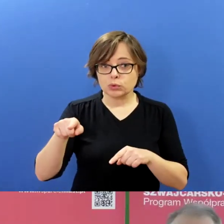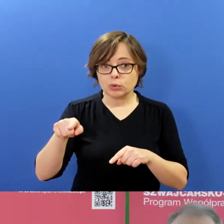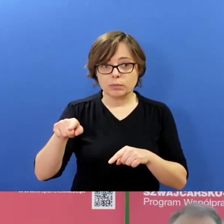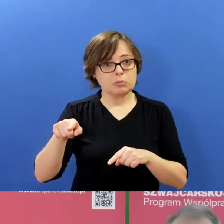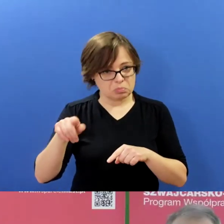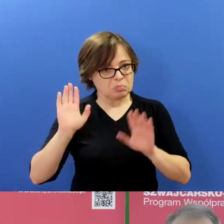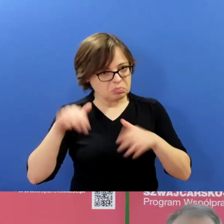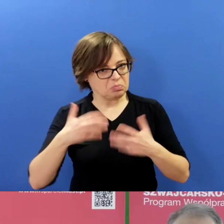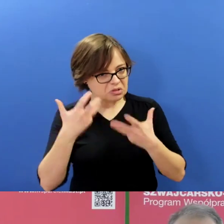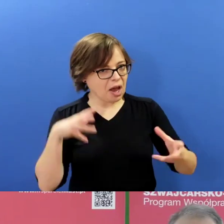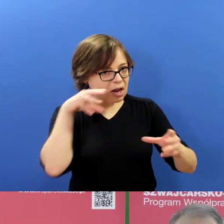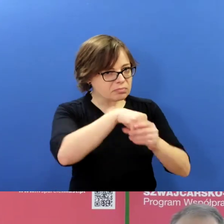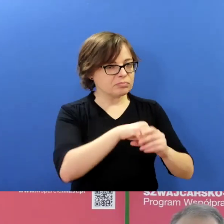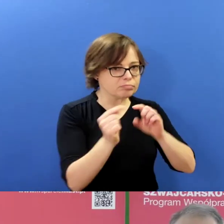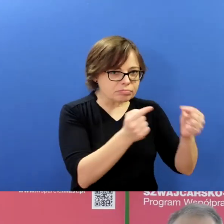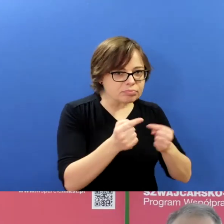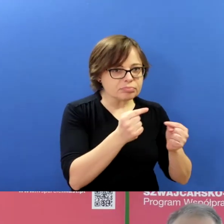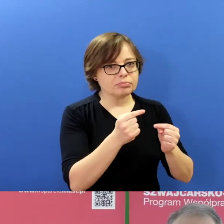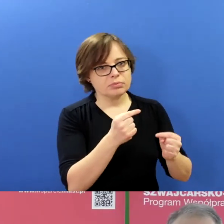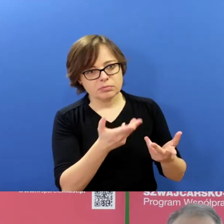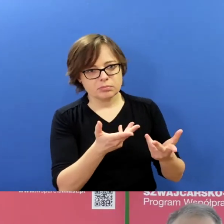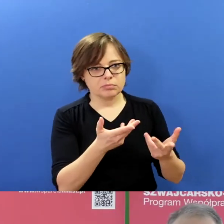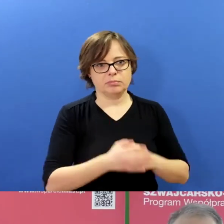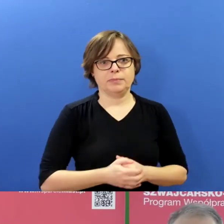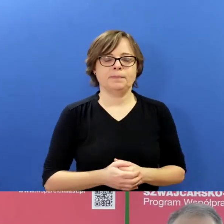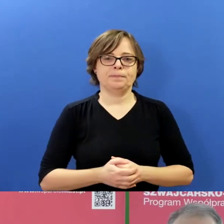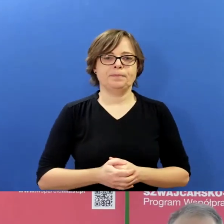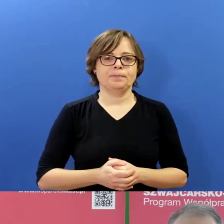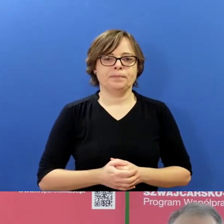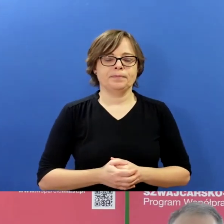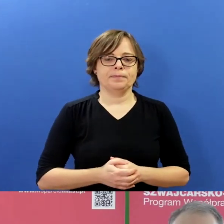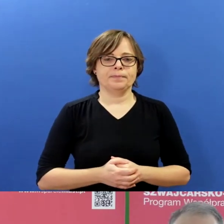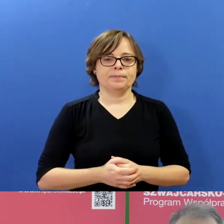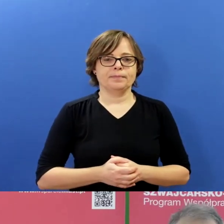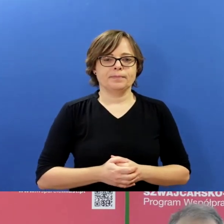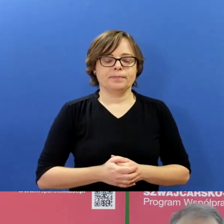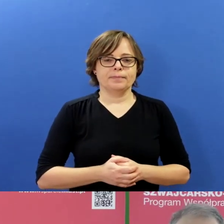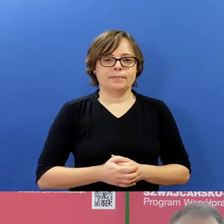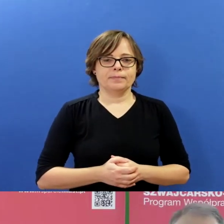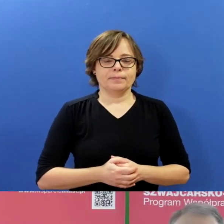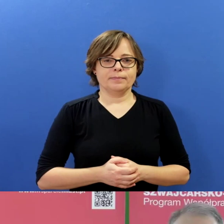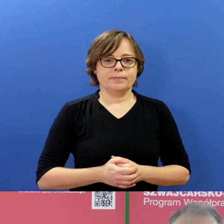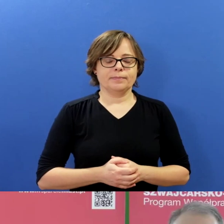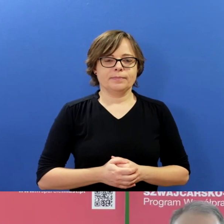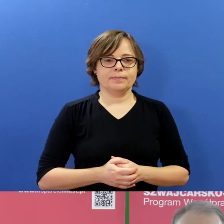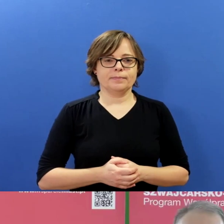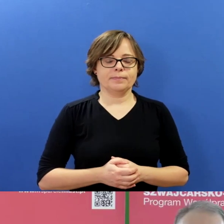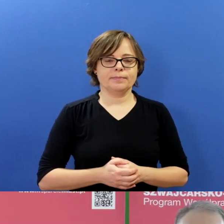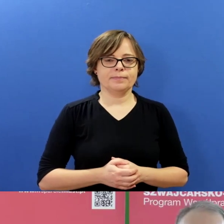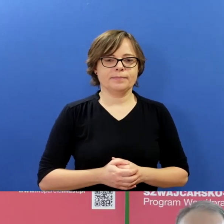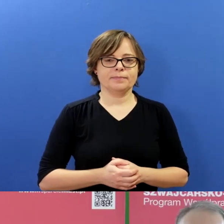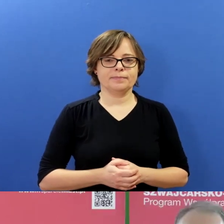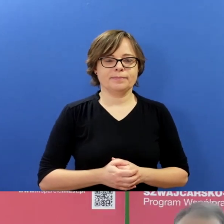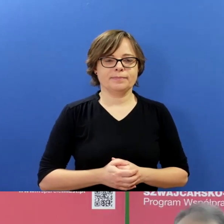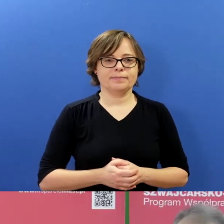this opportunity in Switzerland to participate in social life like this? Thank you very much for these